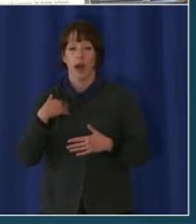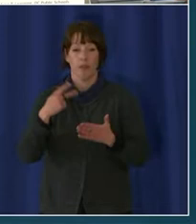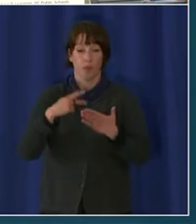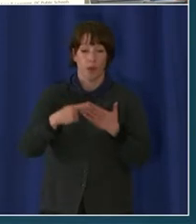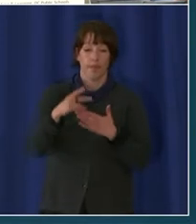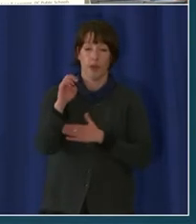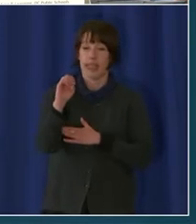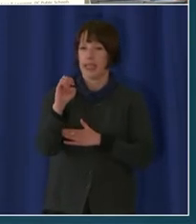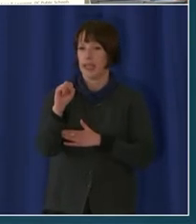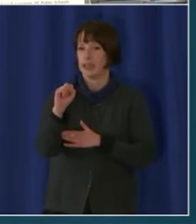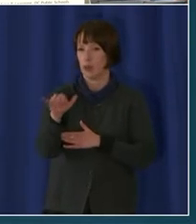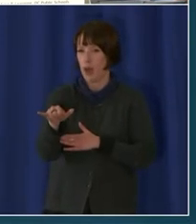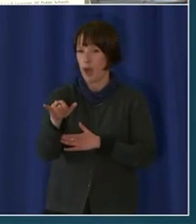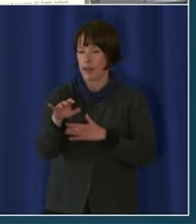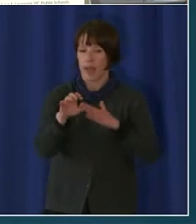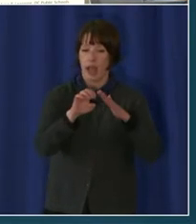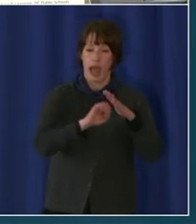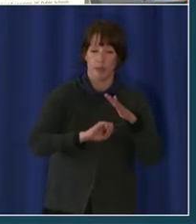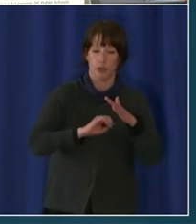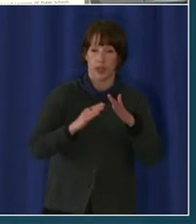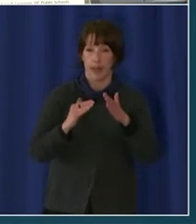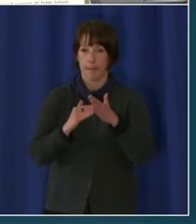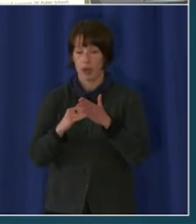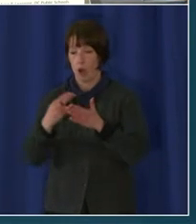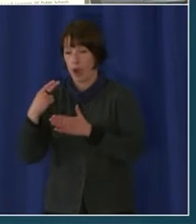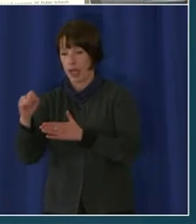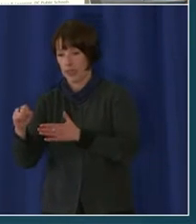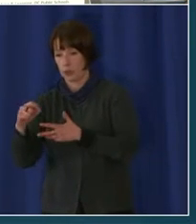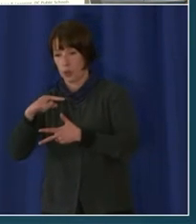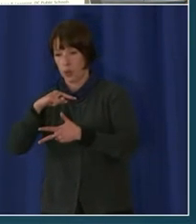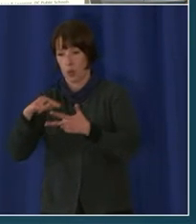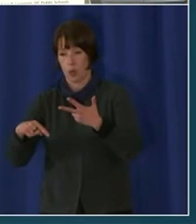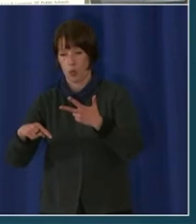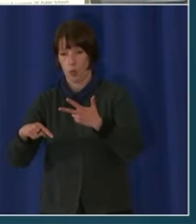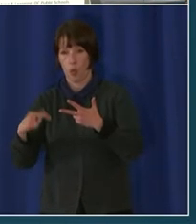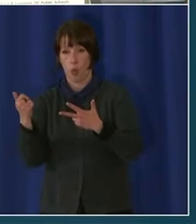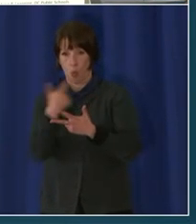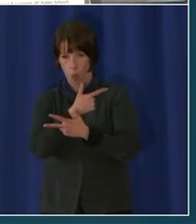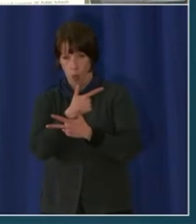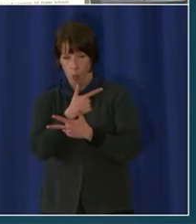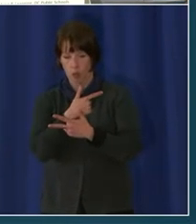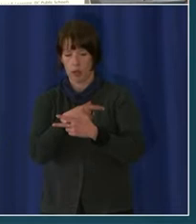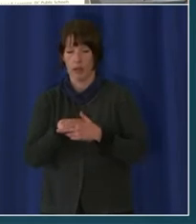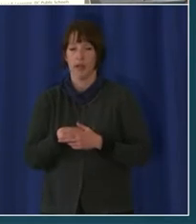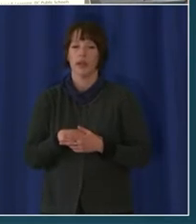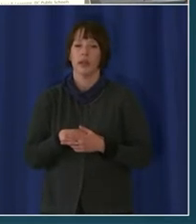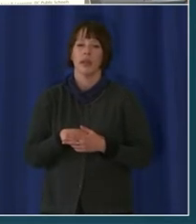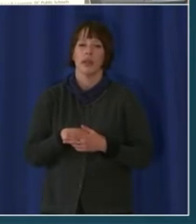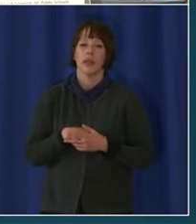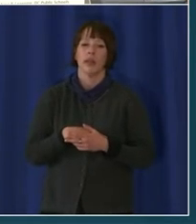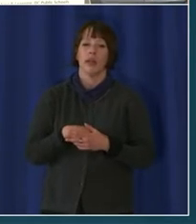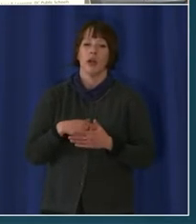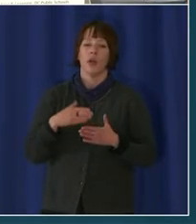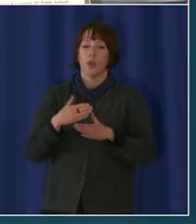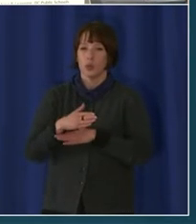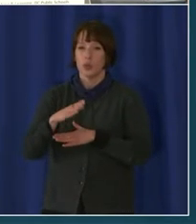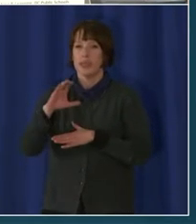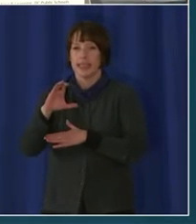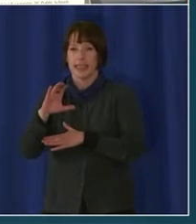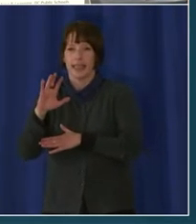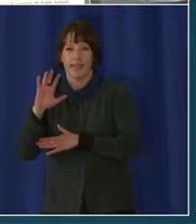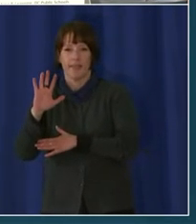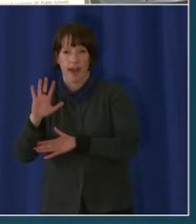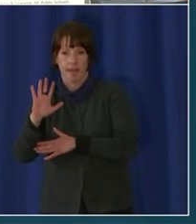for ESY at the elementary, middle, and high school levels, all the way up through our C5